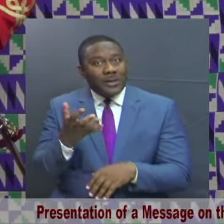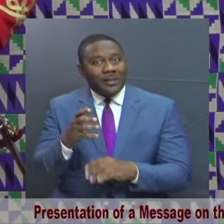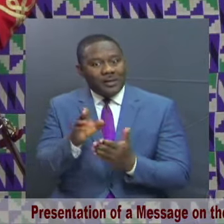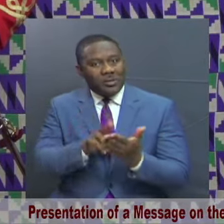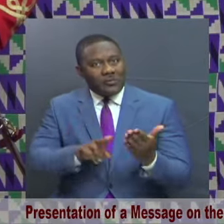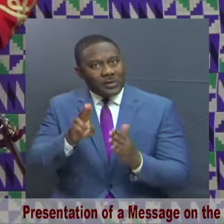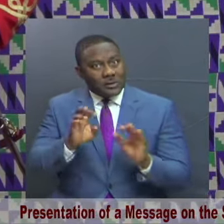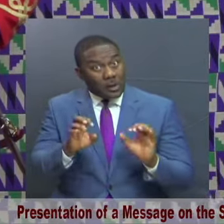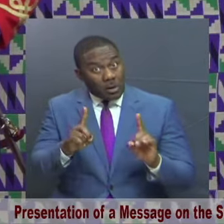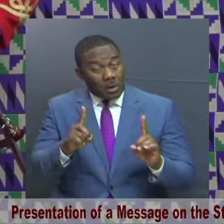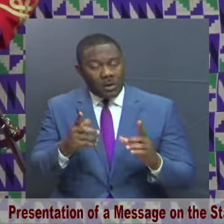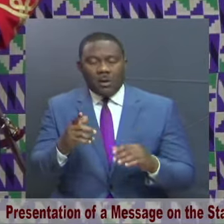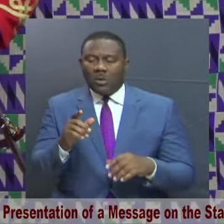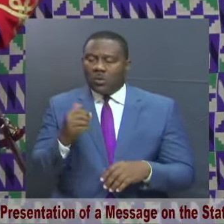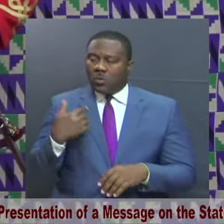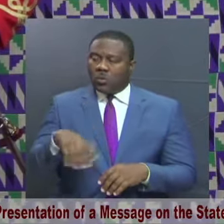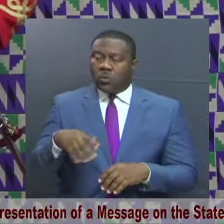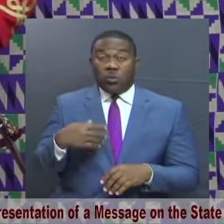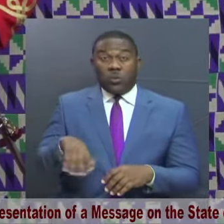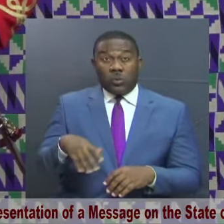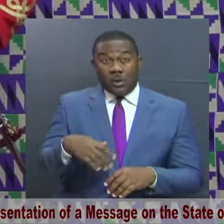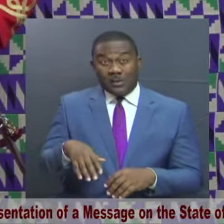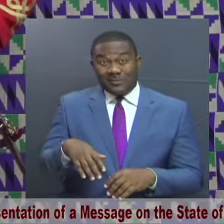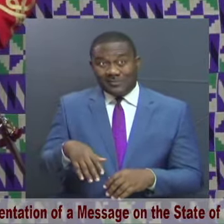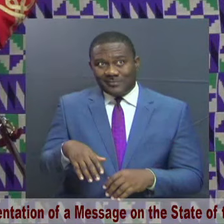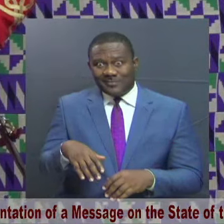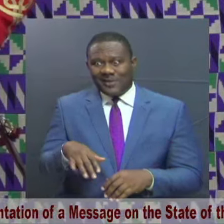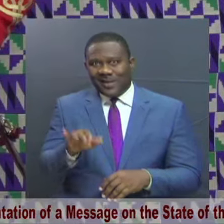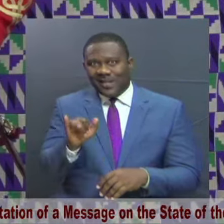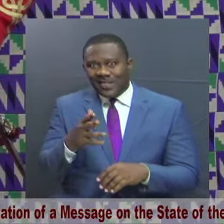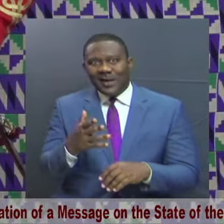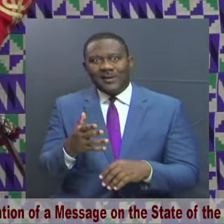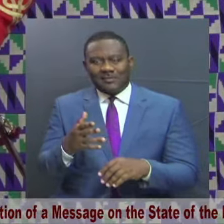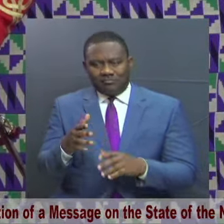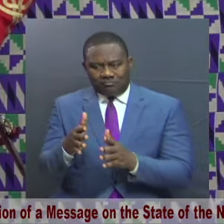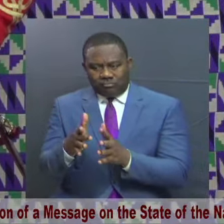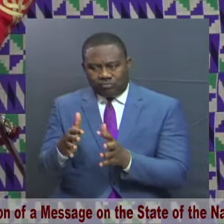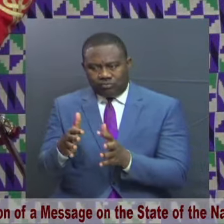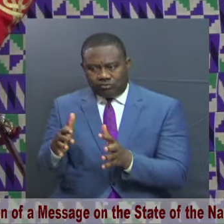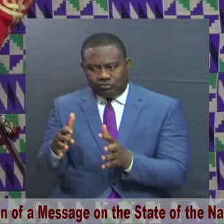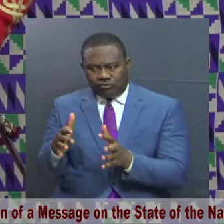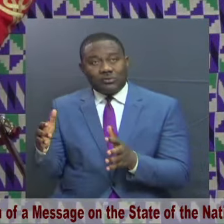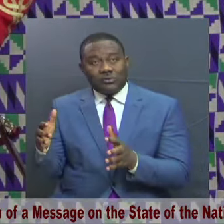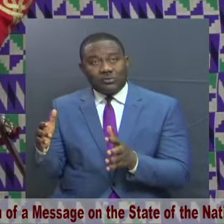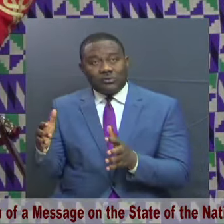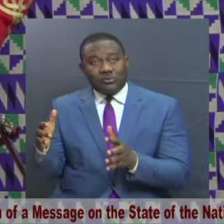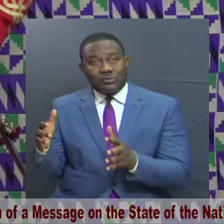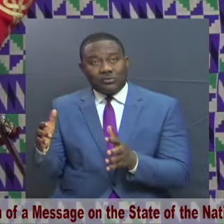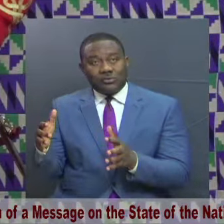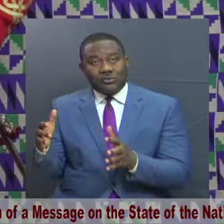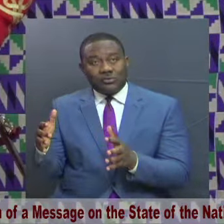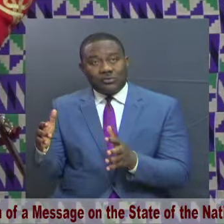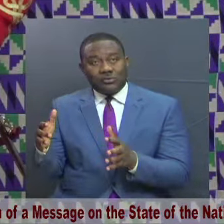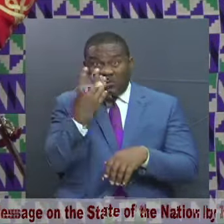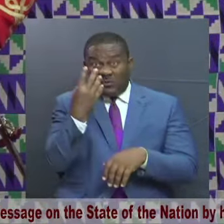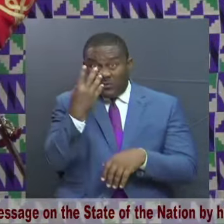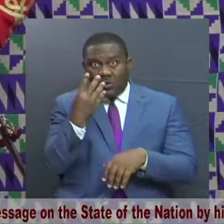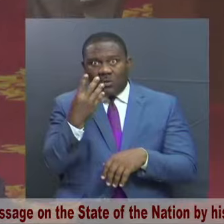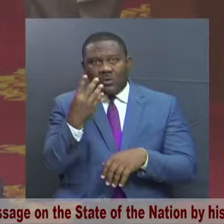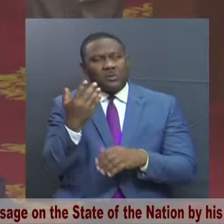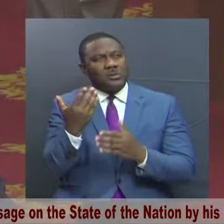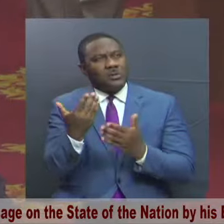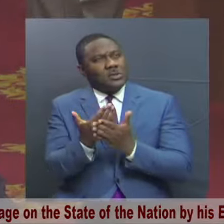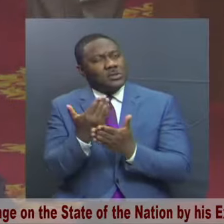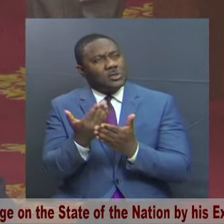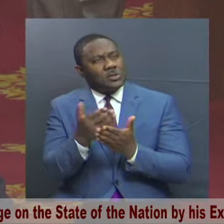education and it is in response to this increase the government has decided to establish four new universities in